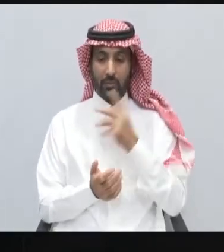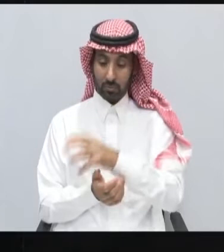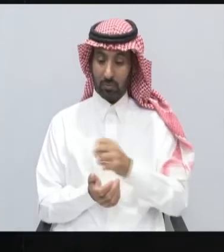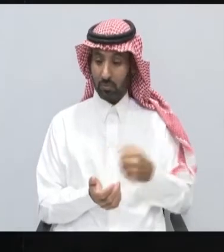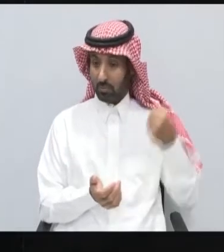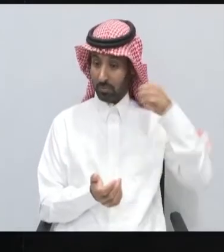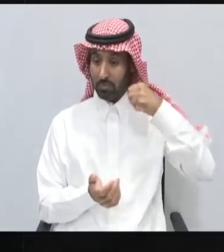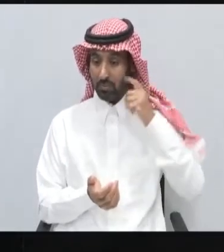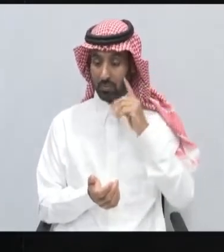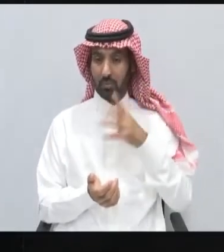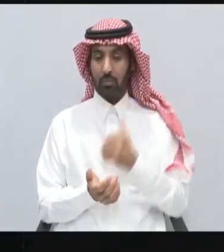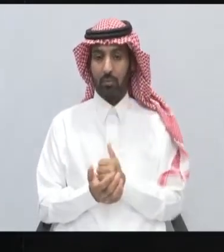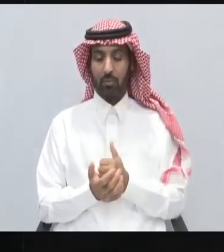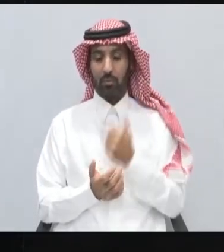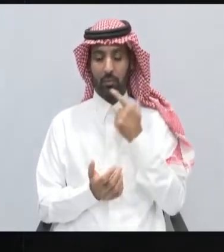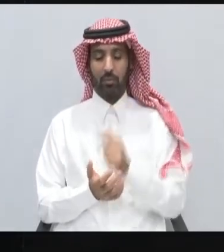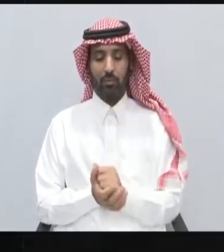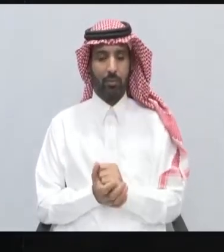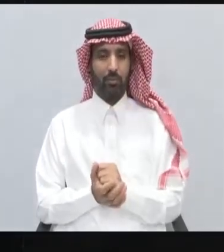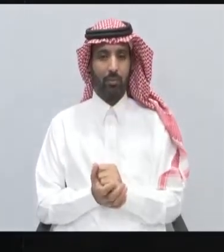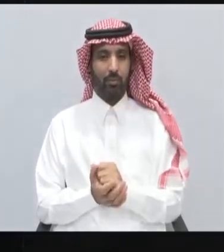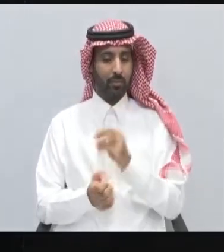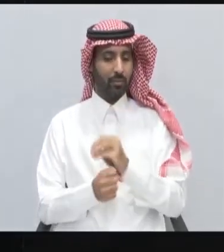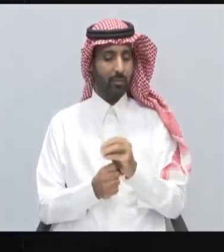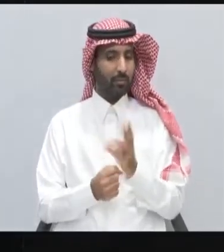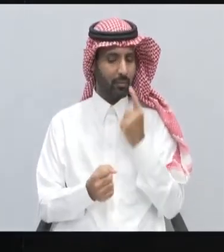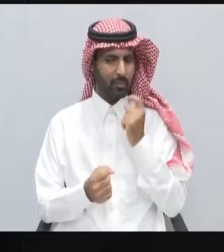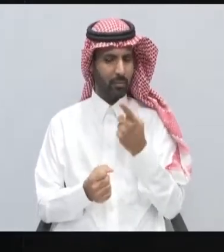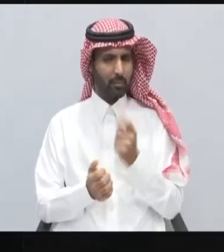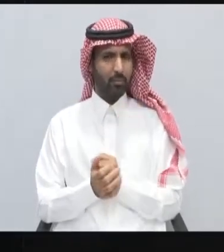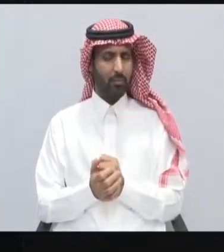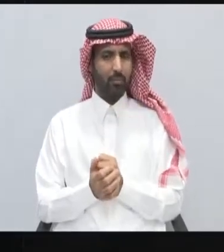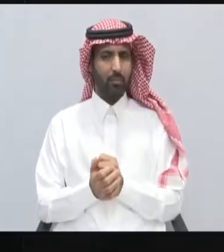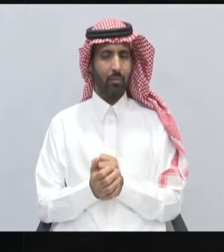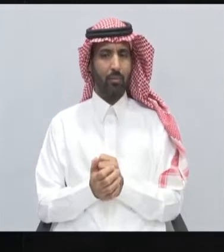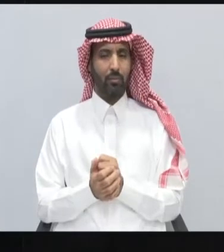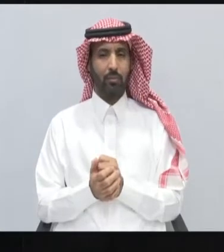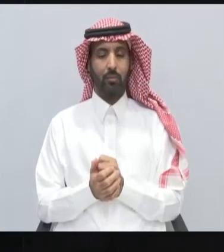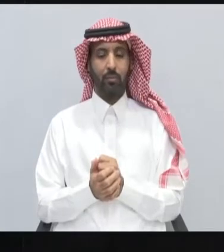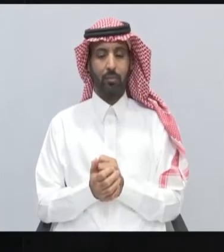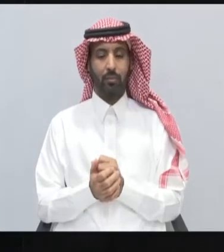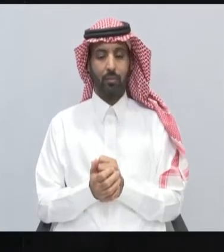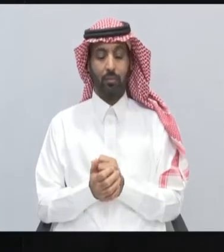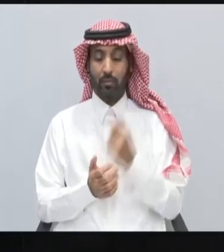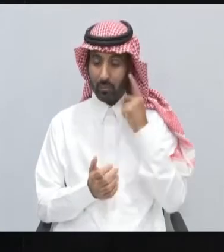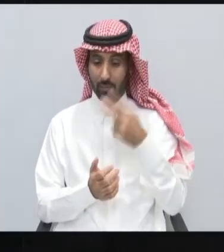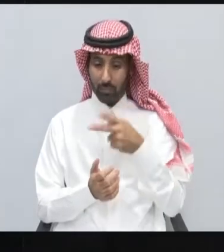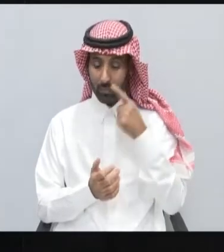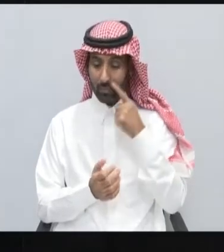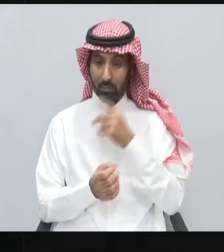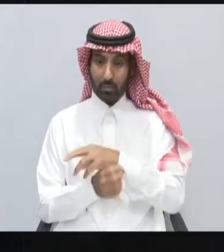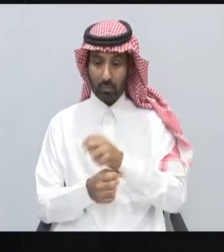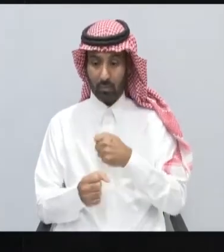up. It's a telemarketer. Marketer. What do you think this word means? He is like a